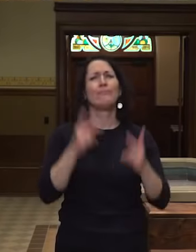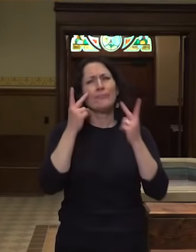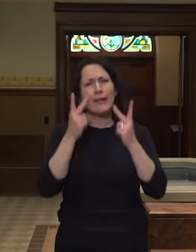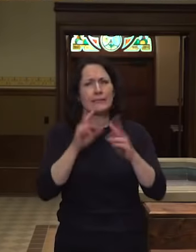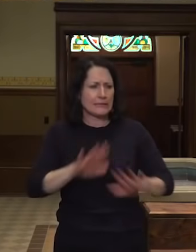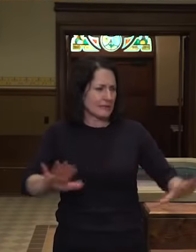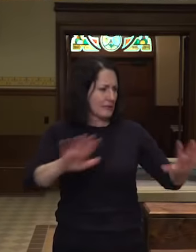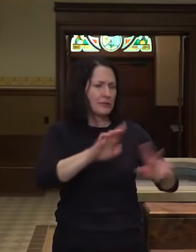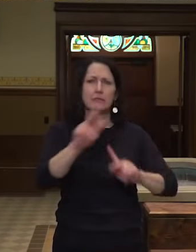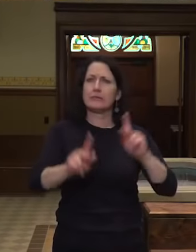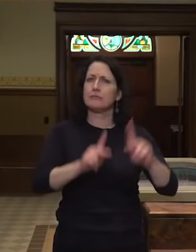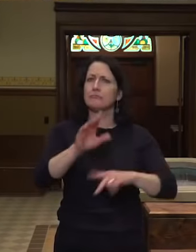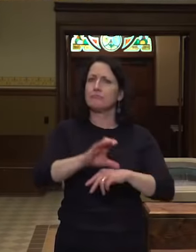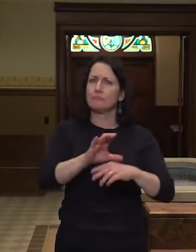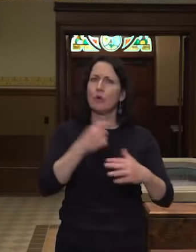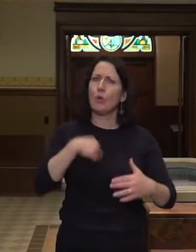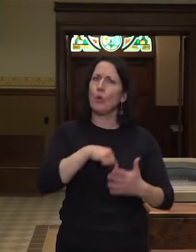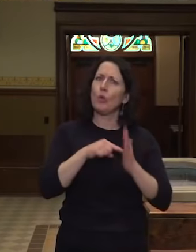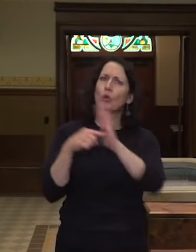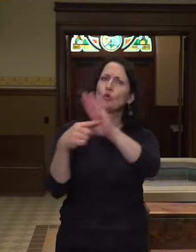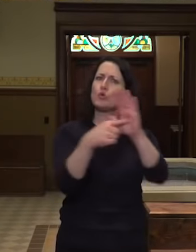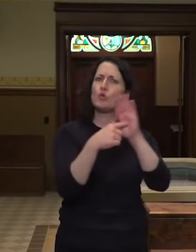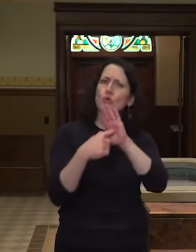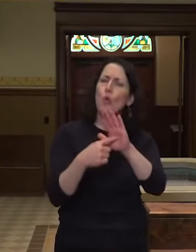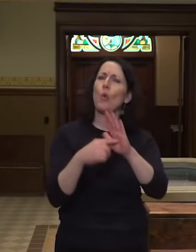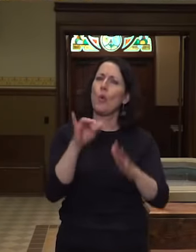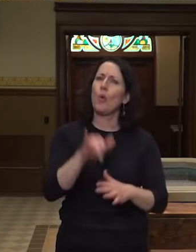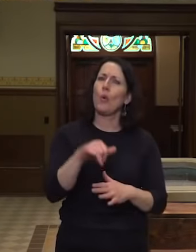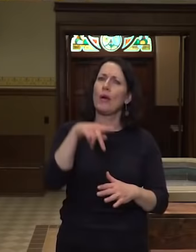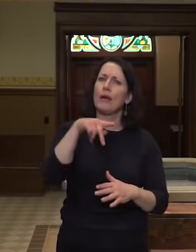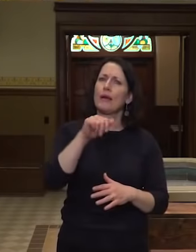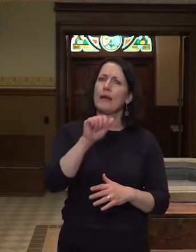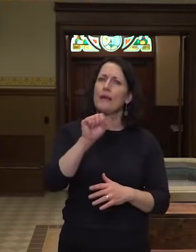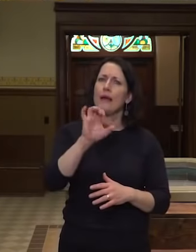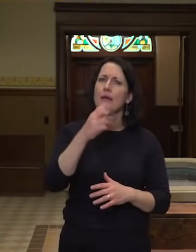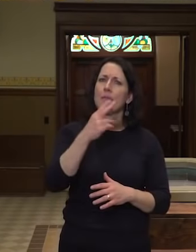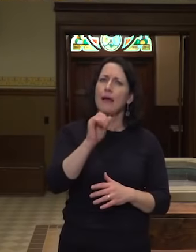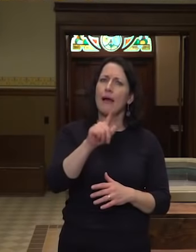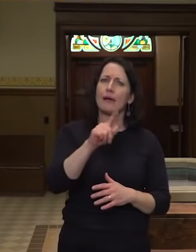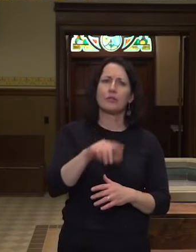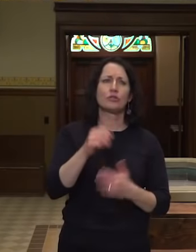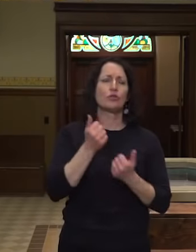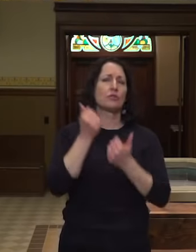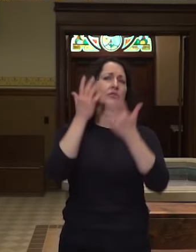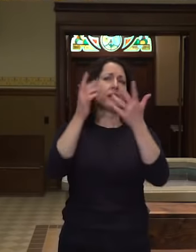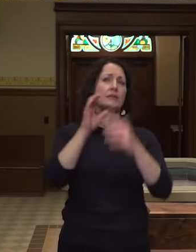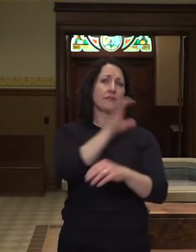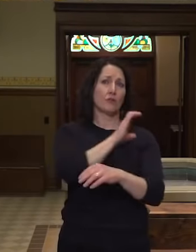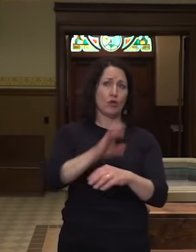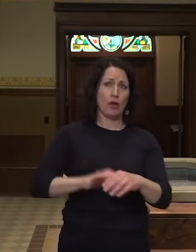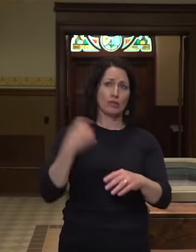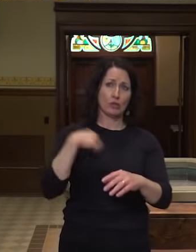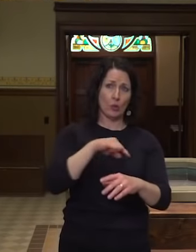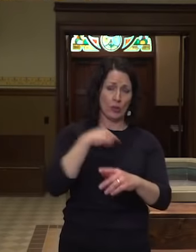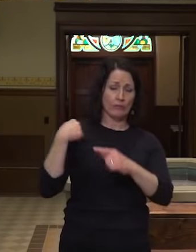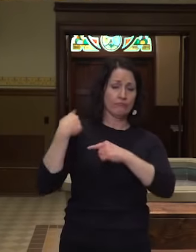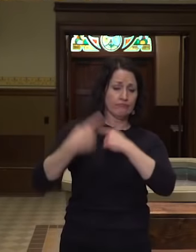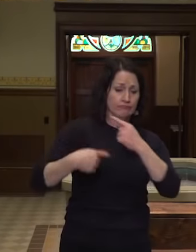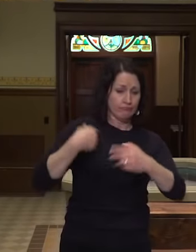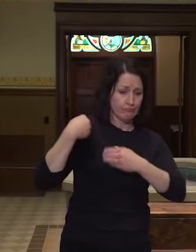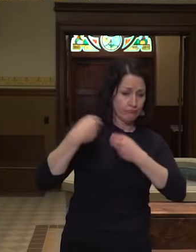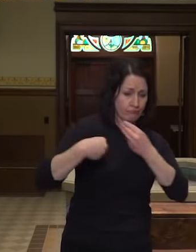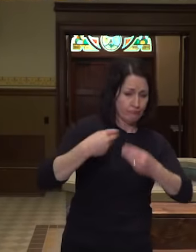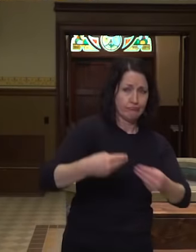oblation of your church, in which we show forth the paschal sacrifice of Christ that has been handed on to us. And